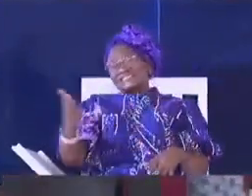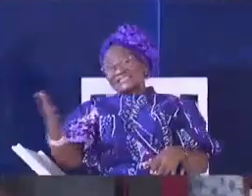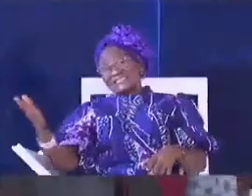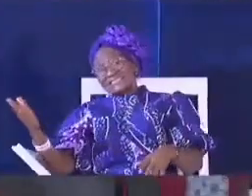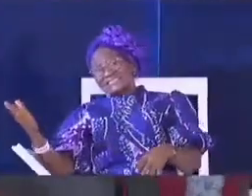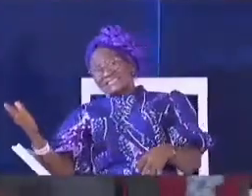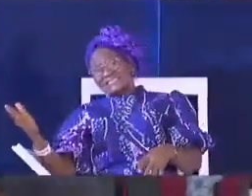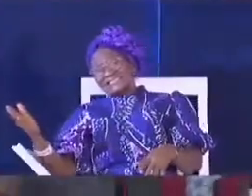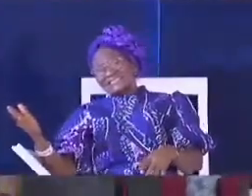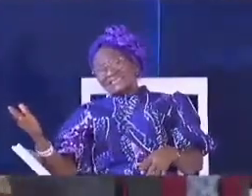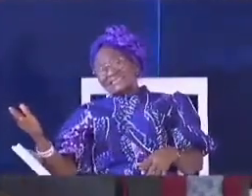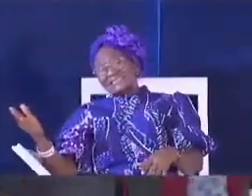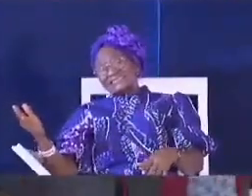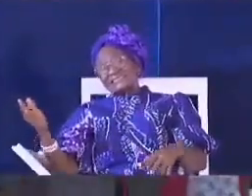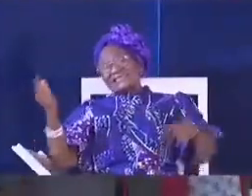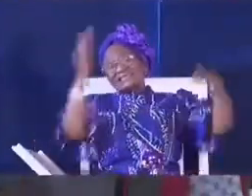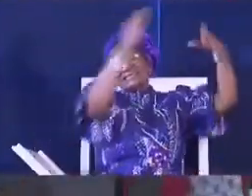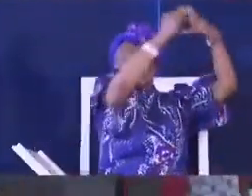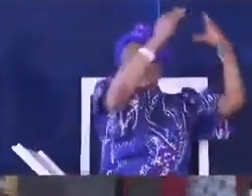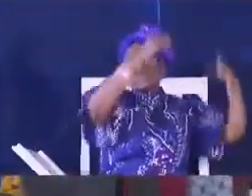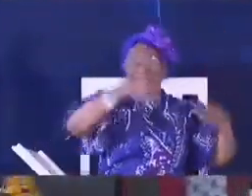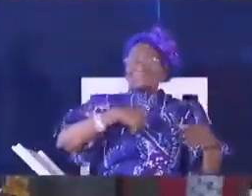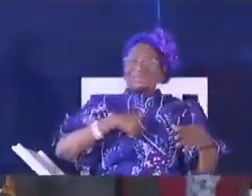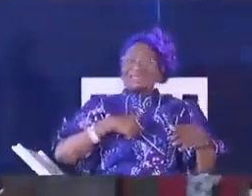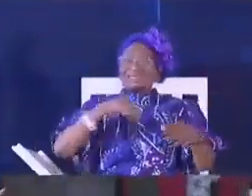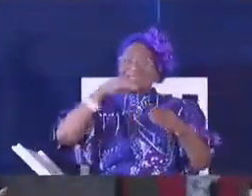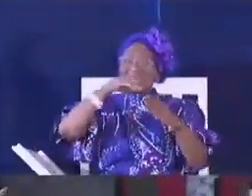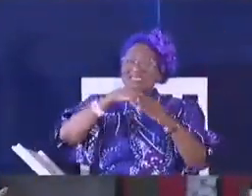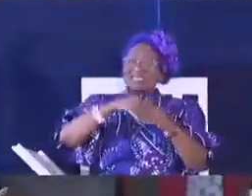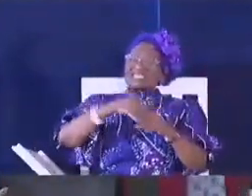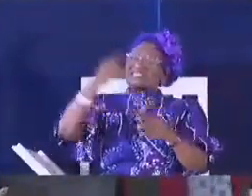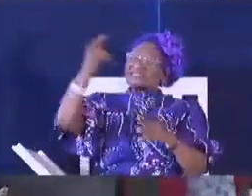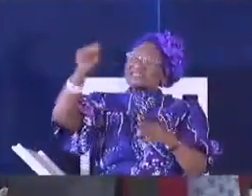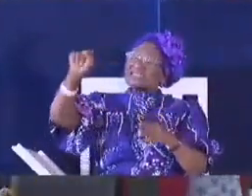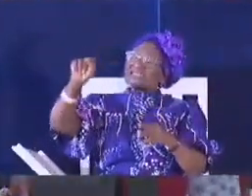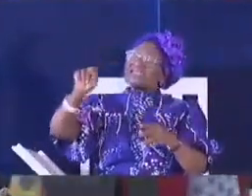in the mighty name of Jesus,